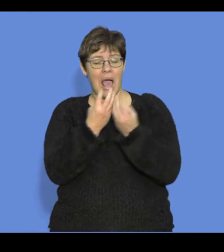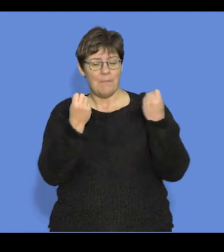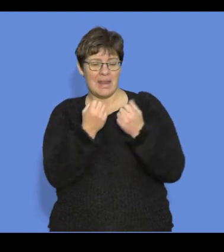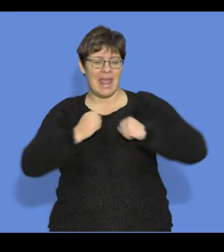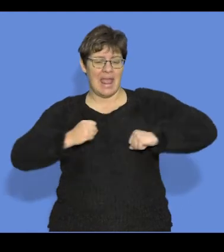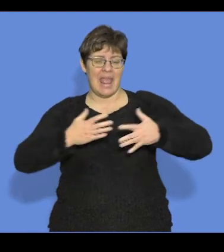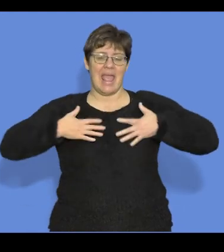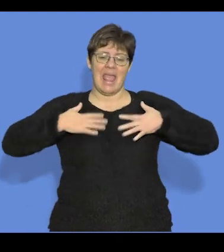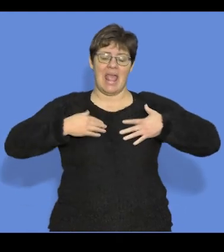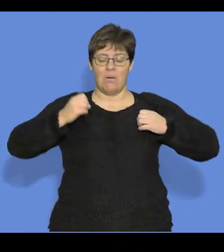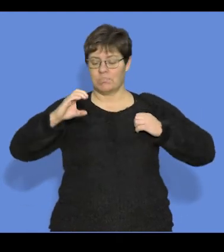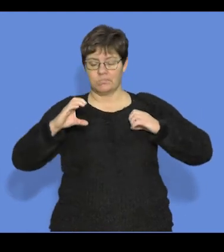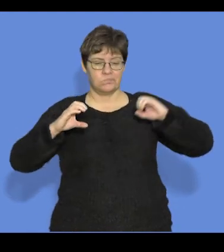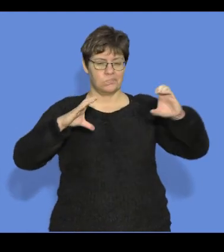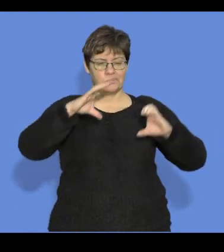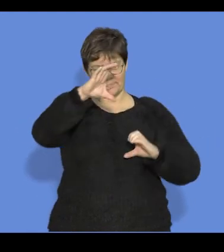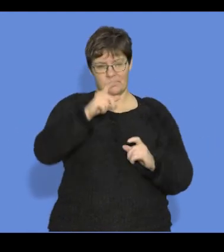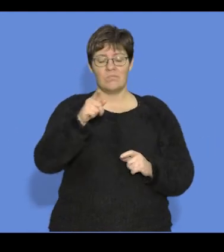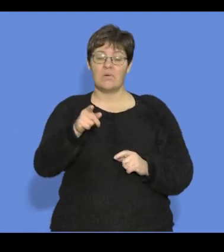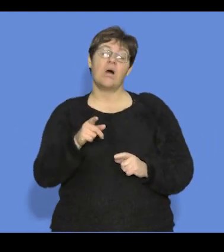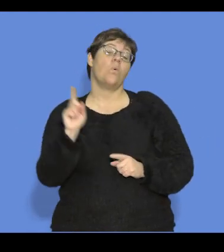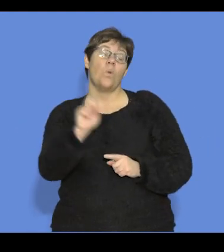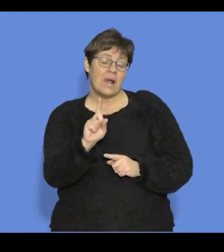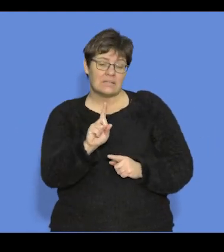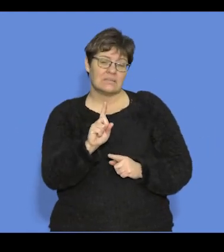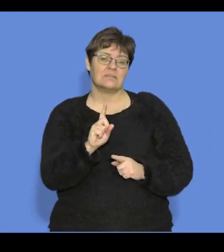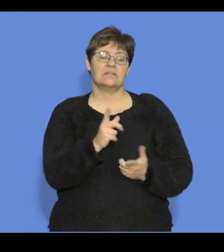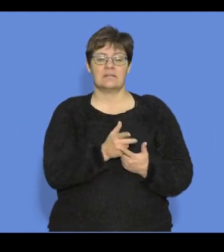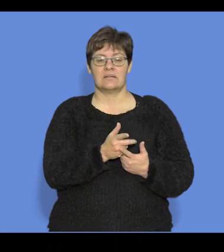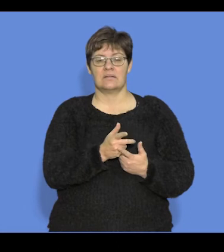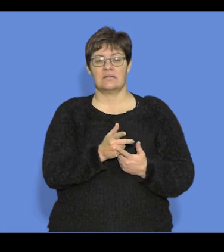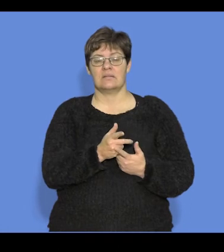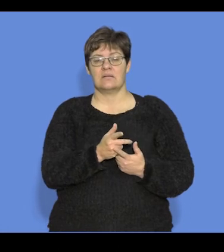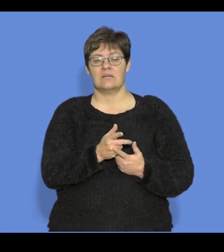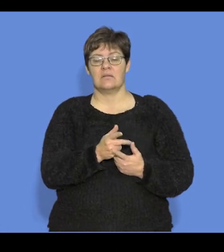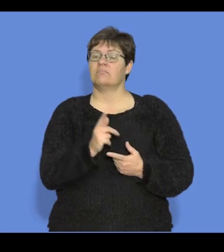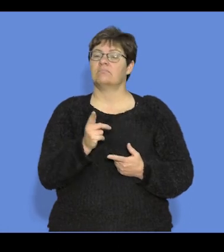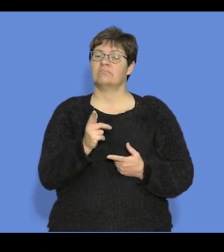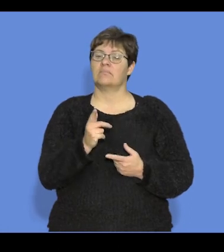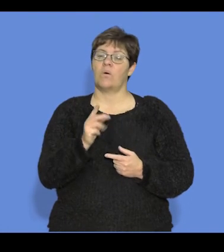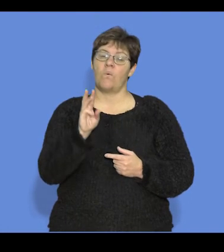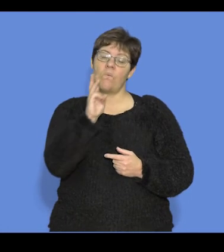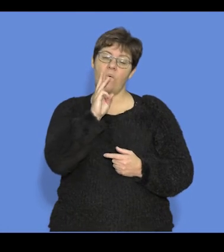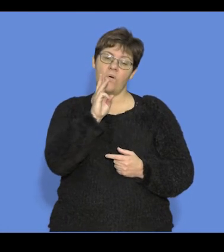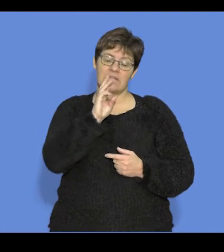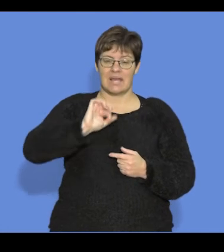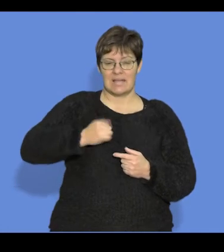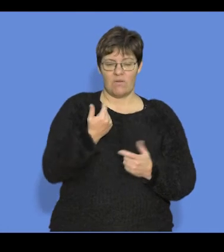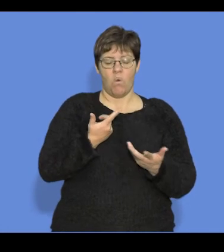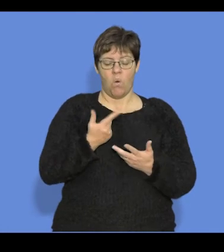spaces, it's obvious that the function of this layer of cells is basically for